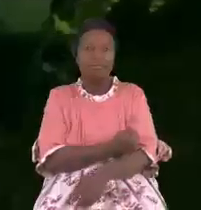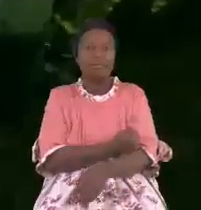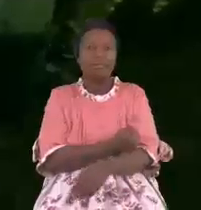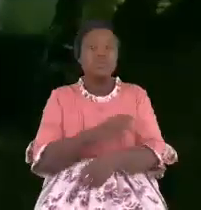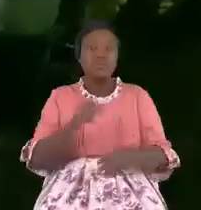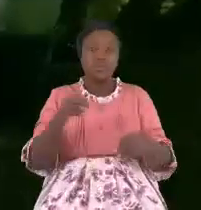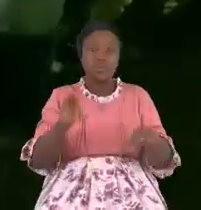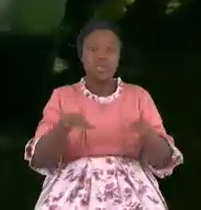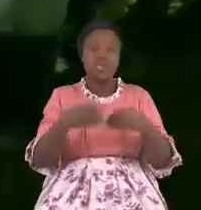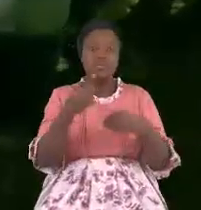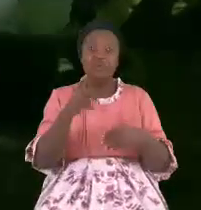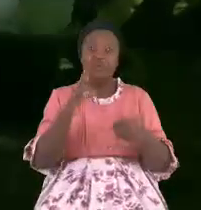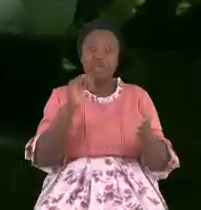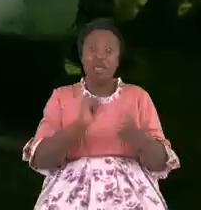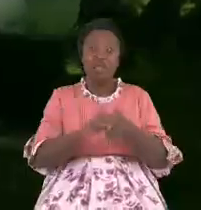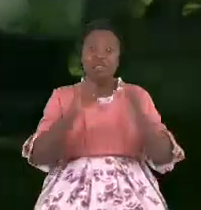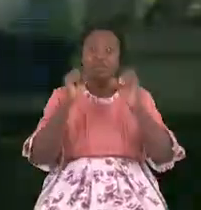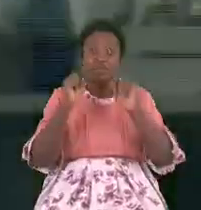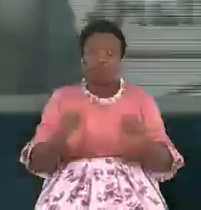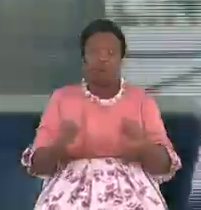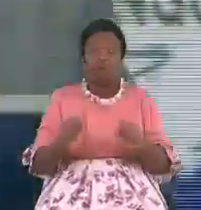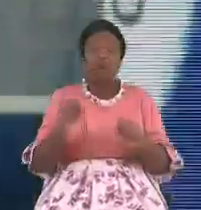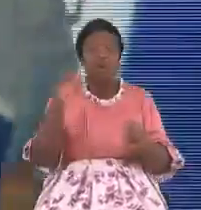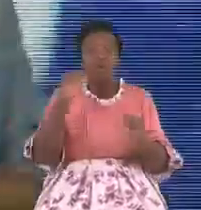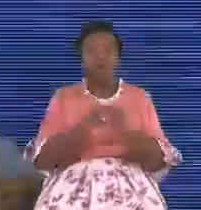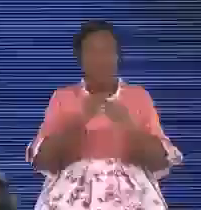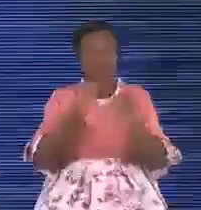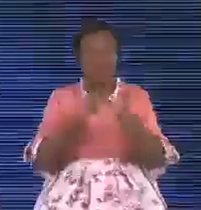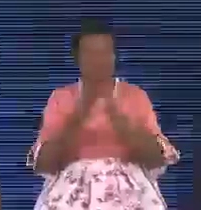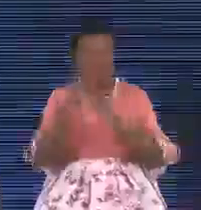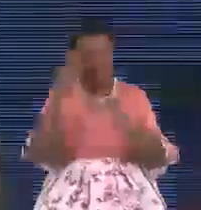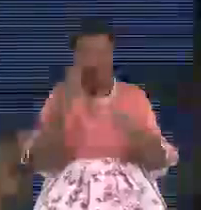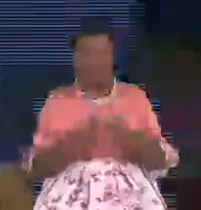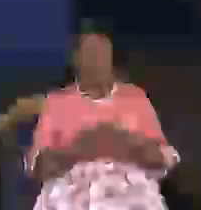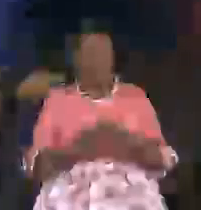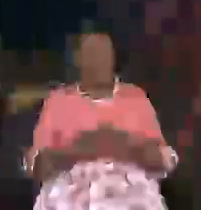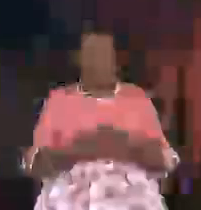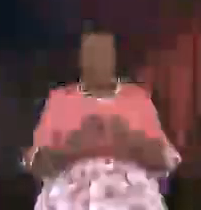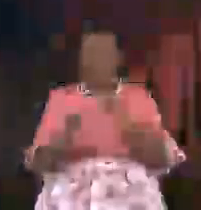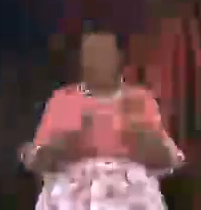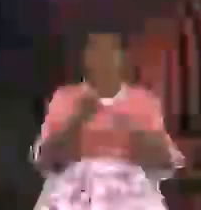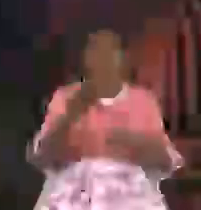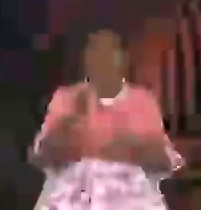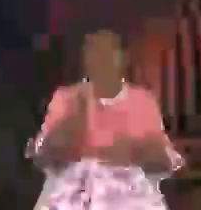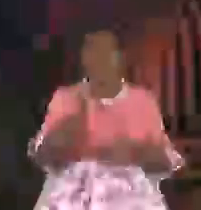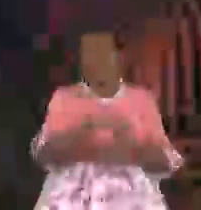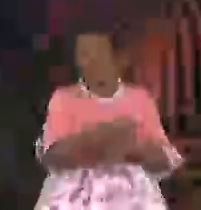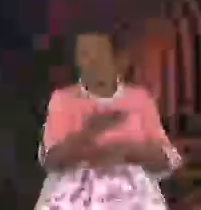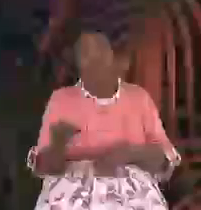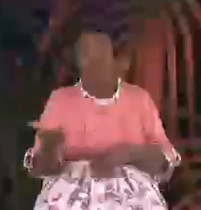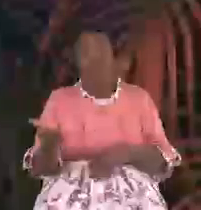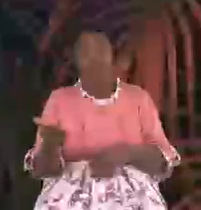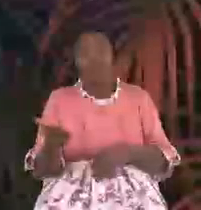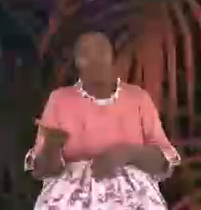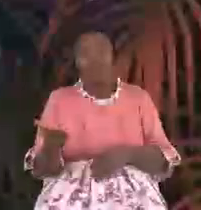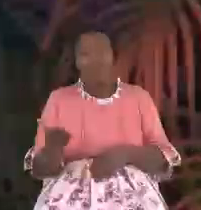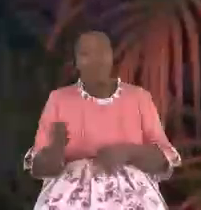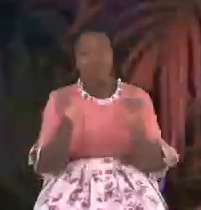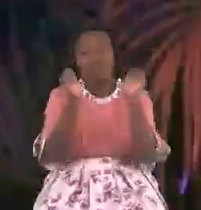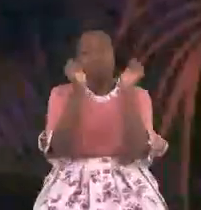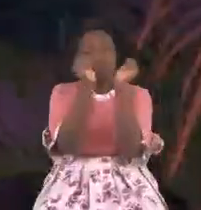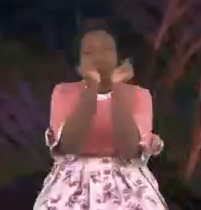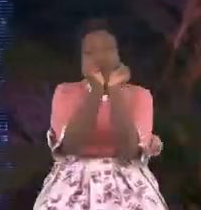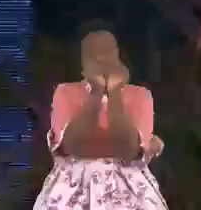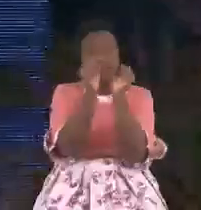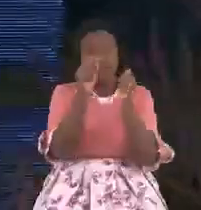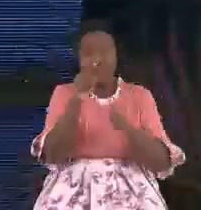give you that power in jesus name if there is any substance binding you if there